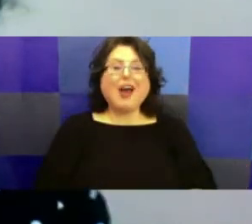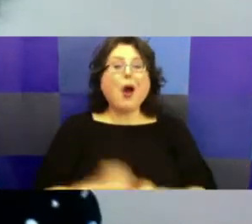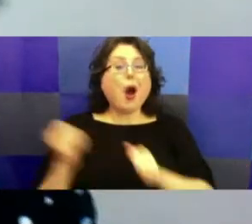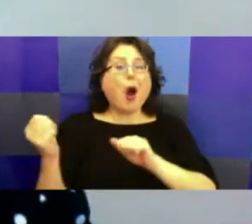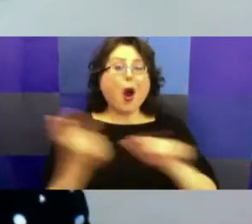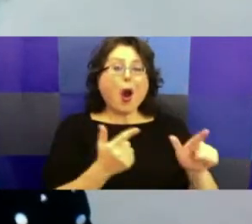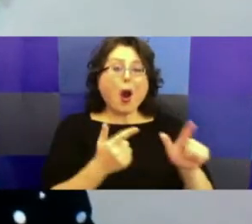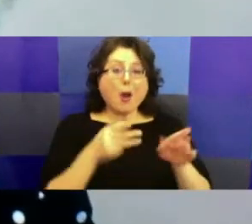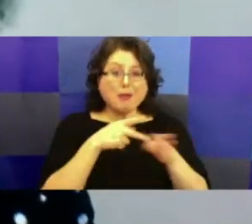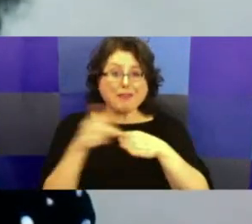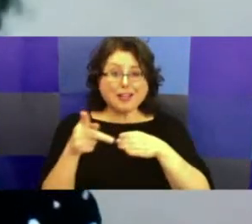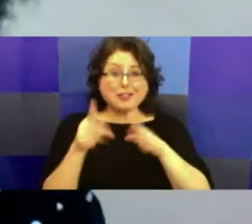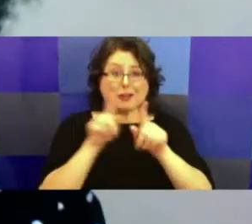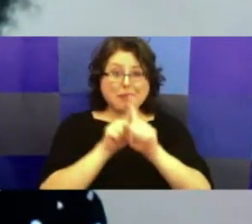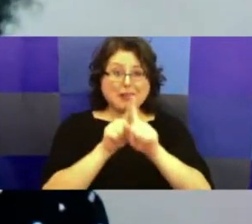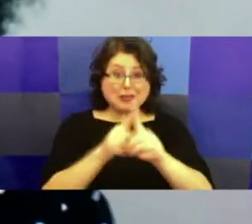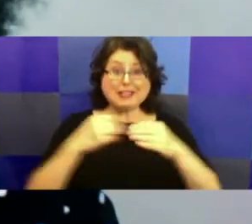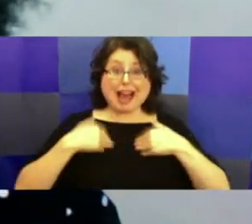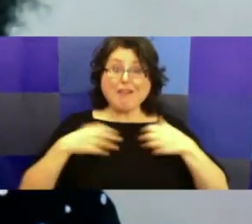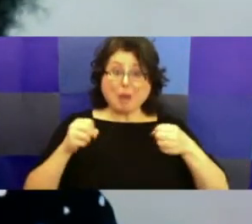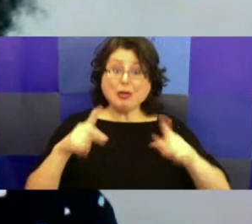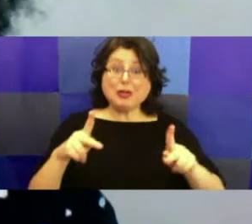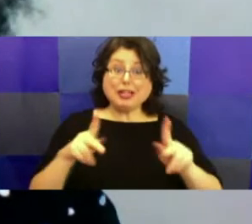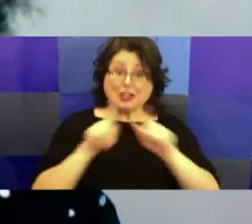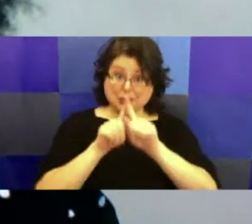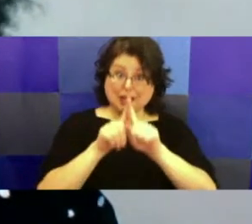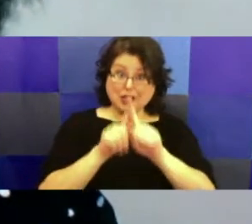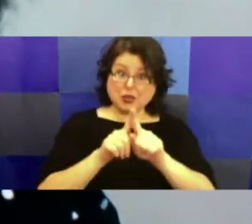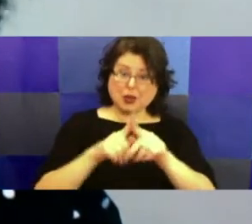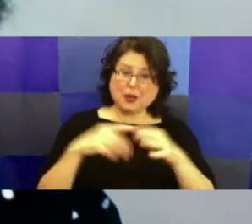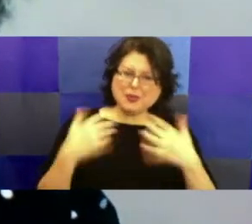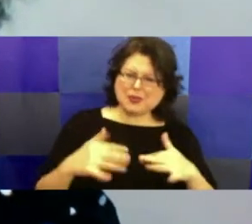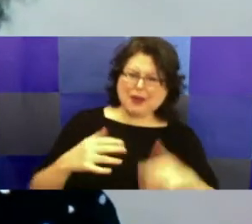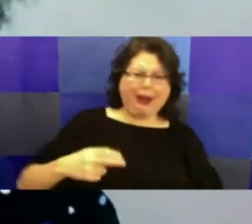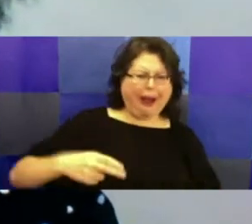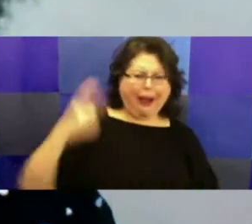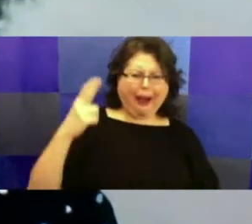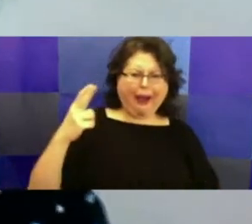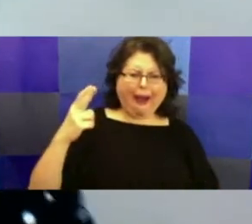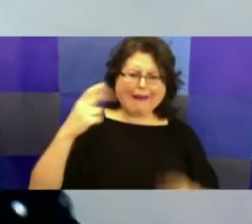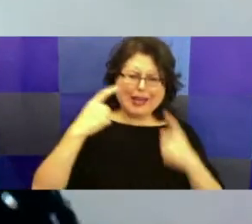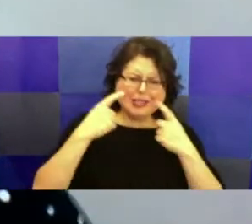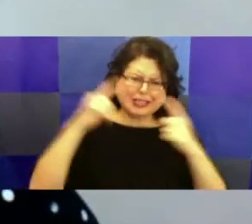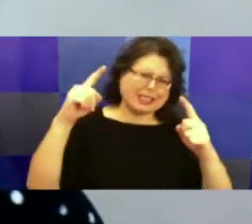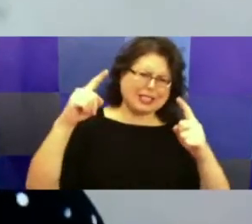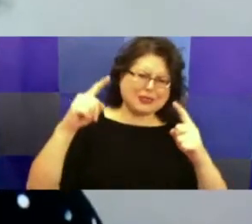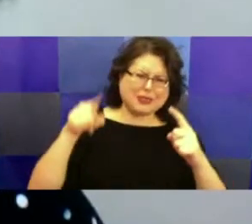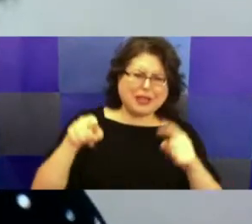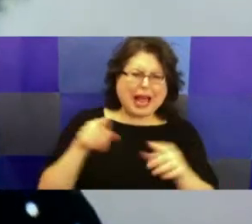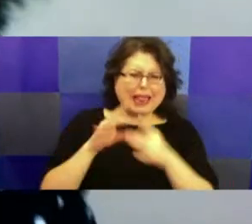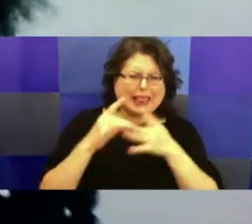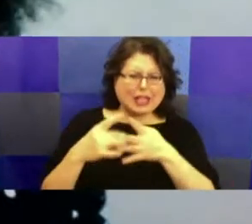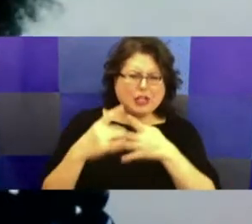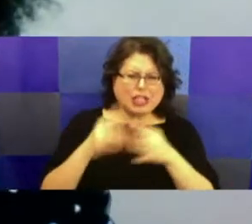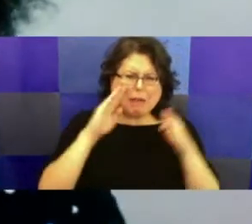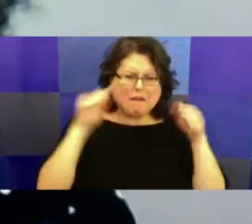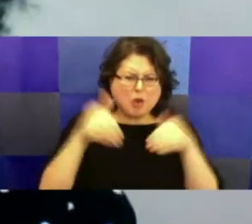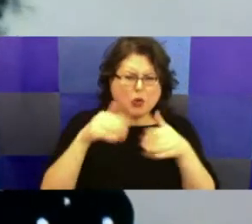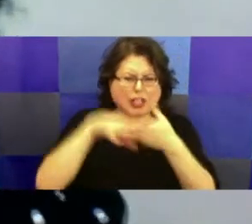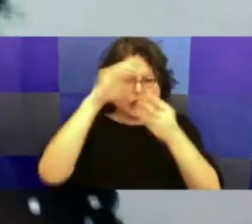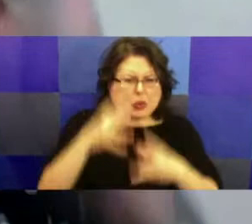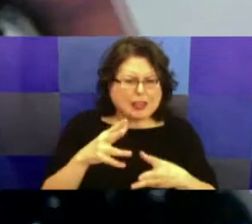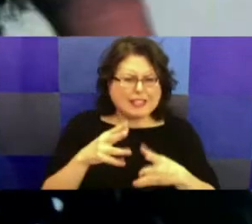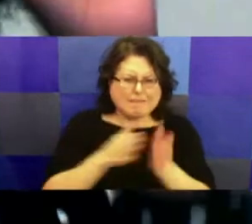have the opportunity to be a mentor to a high achieving, leadership focused student.